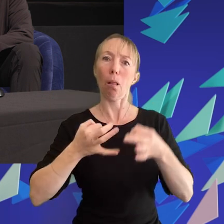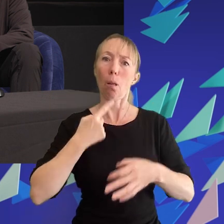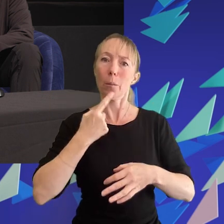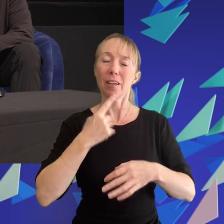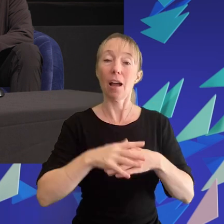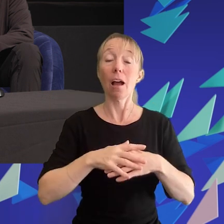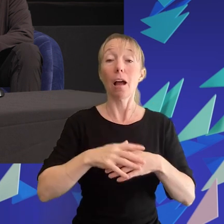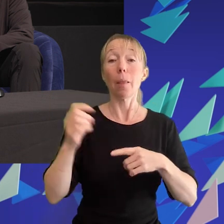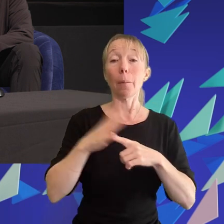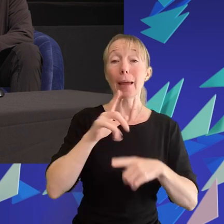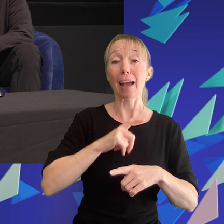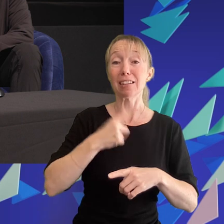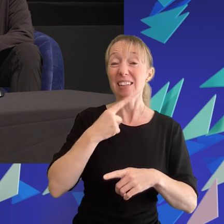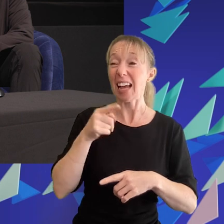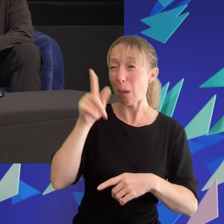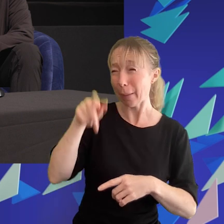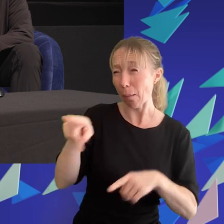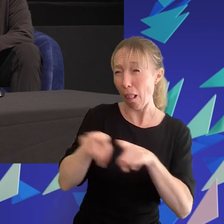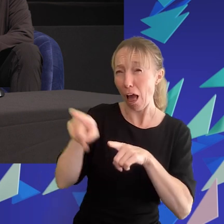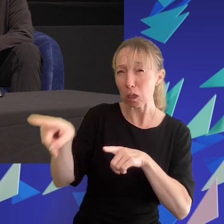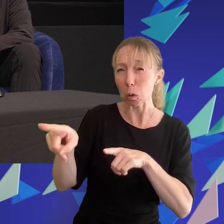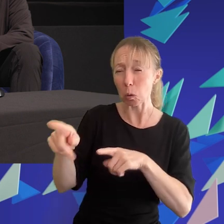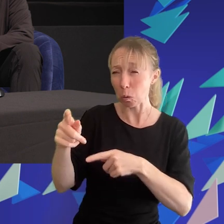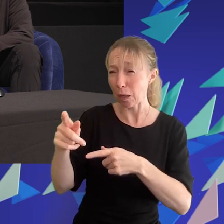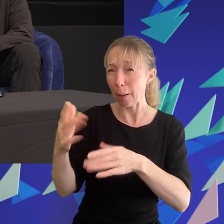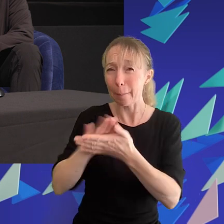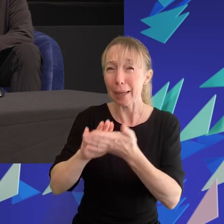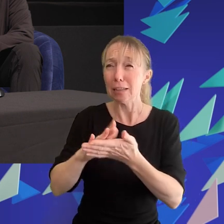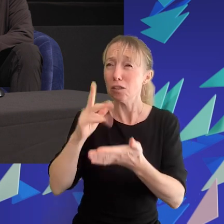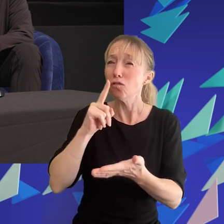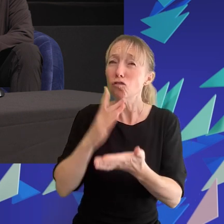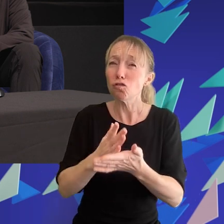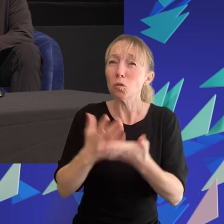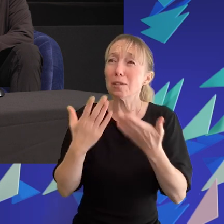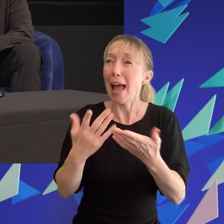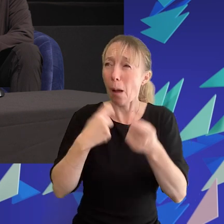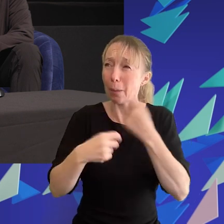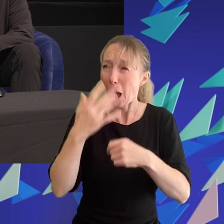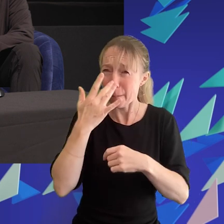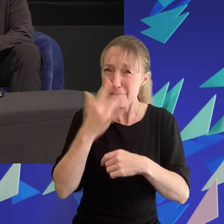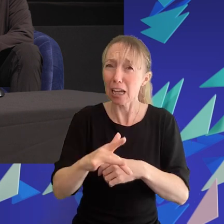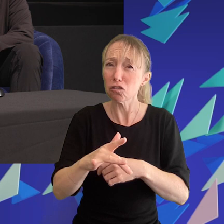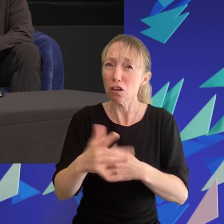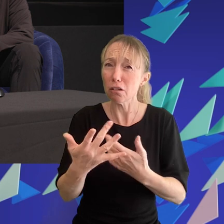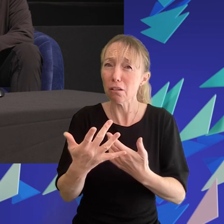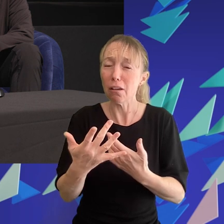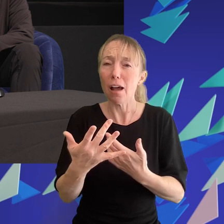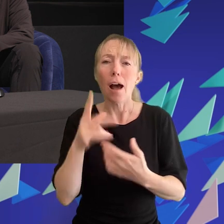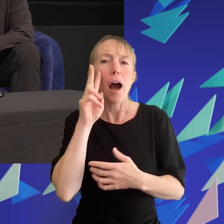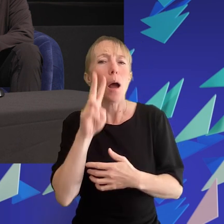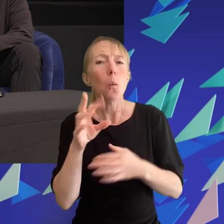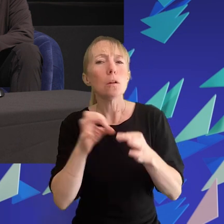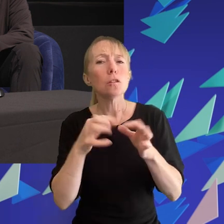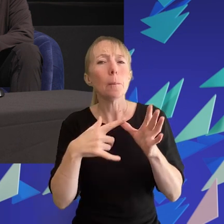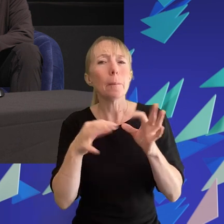says, it's people like you who made truth a fiction. And watching Babel, it's not that the film felt dated